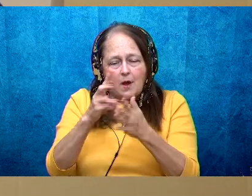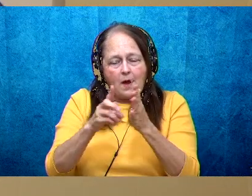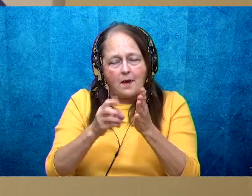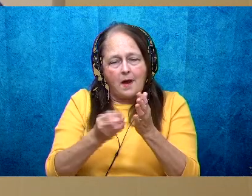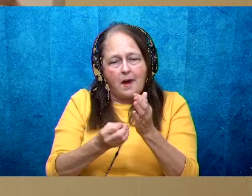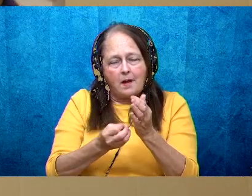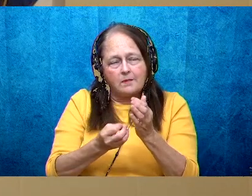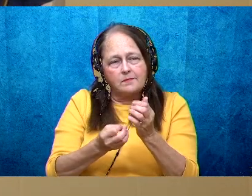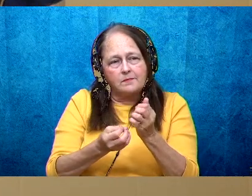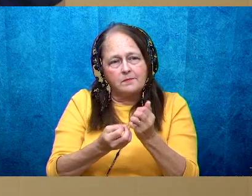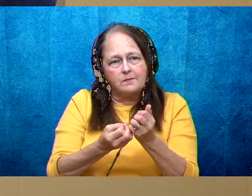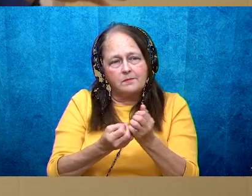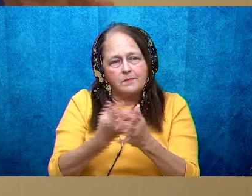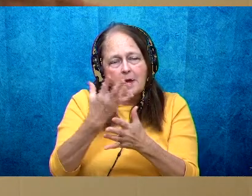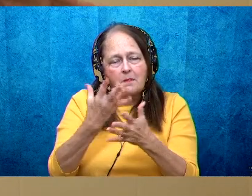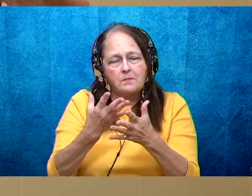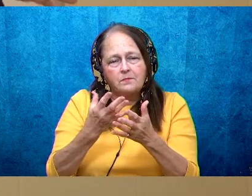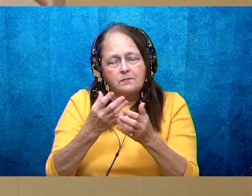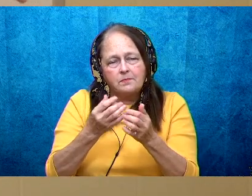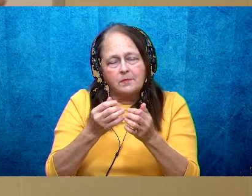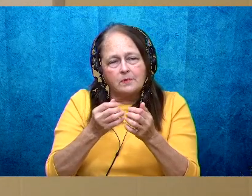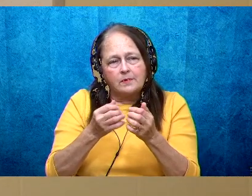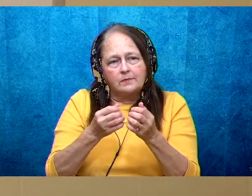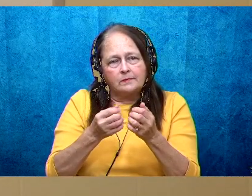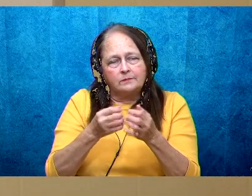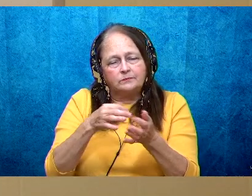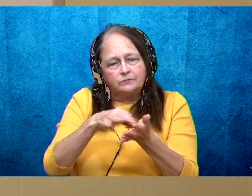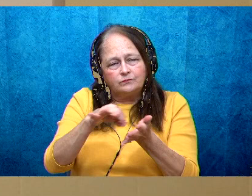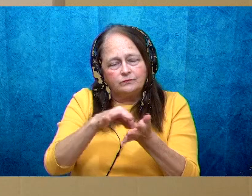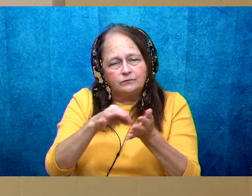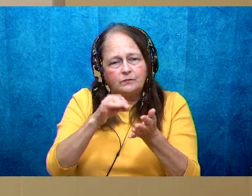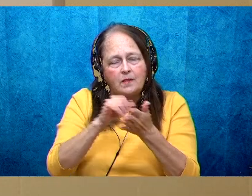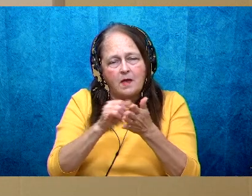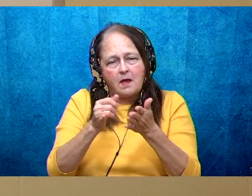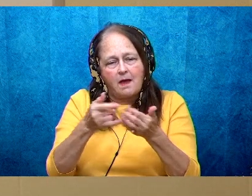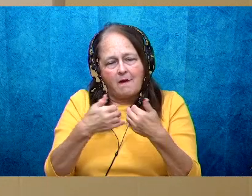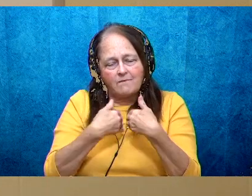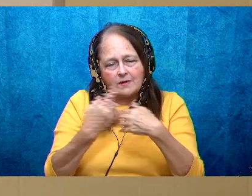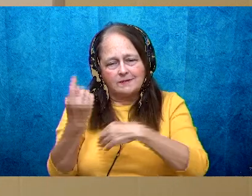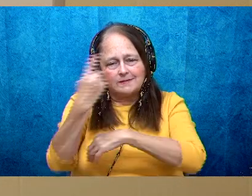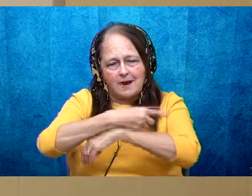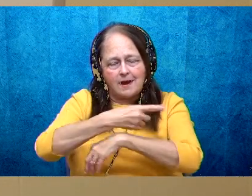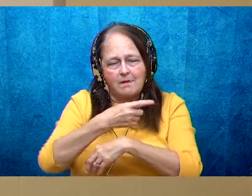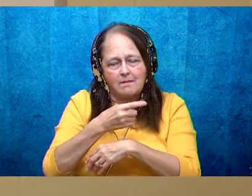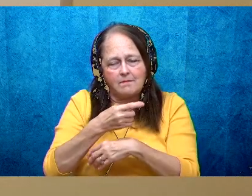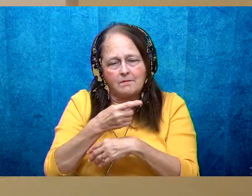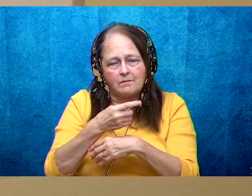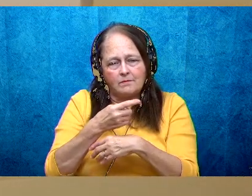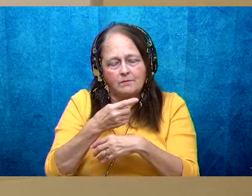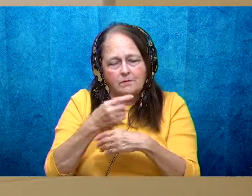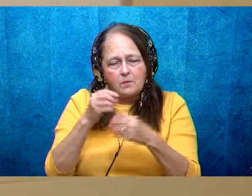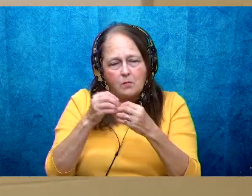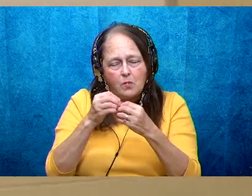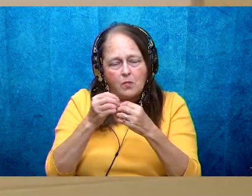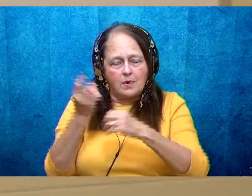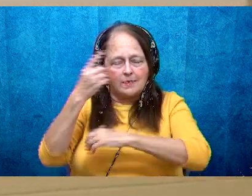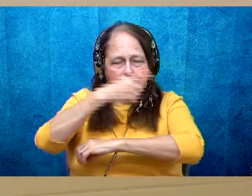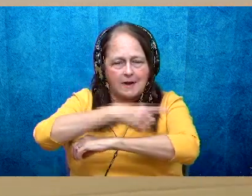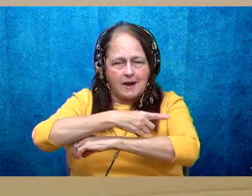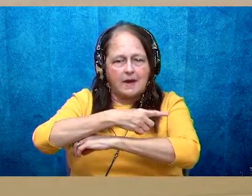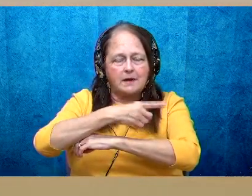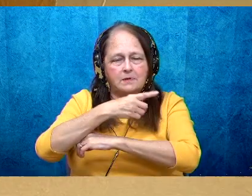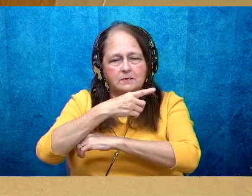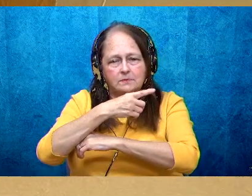daylight hours. The very next day, we're going to start to gain daylight. Get a little bit more daylight, a little bit more daylight, a little bit more